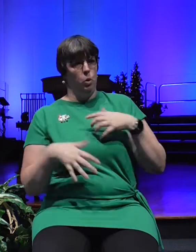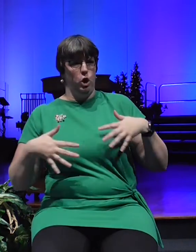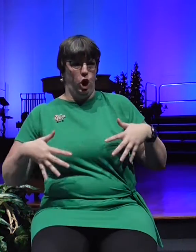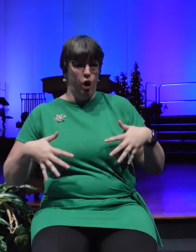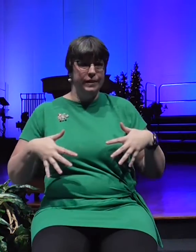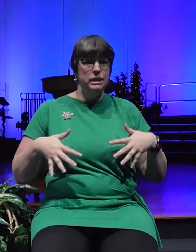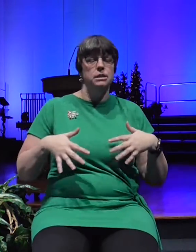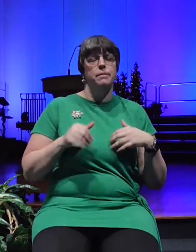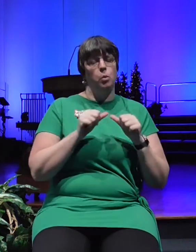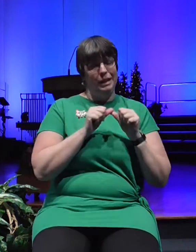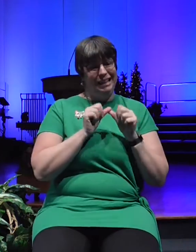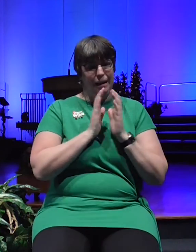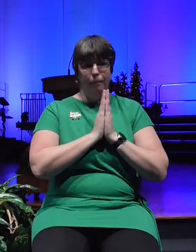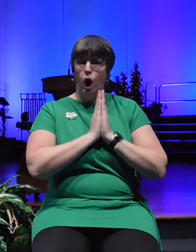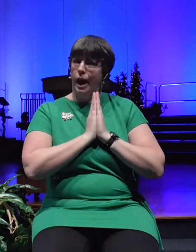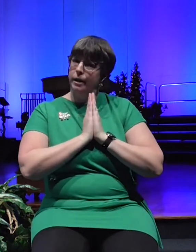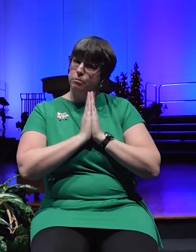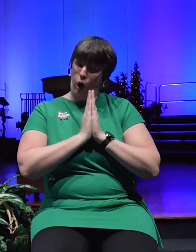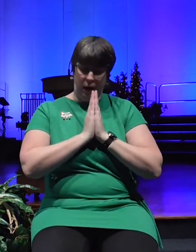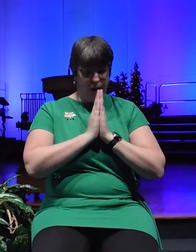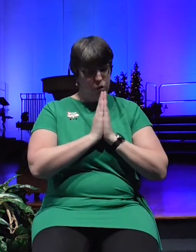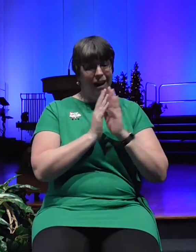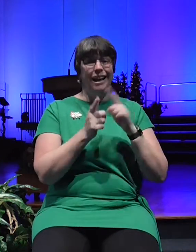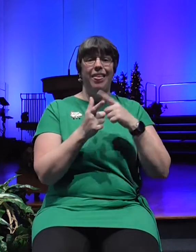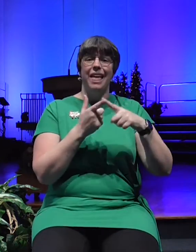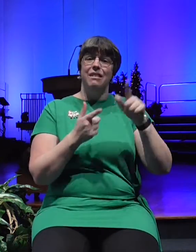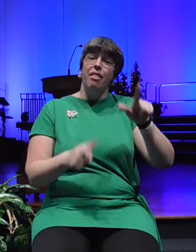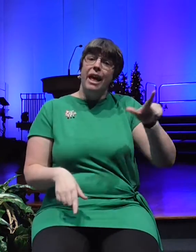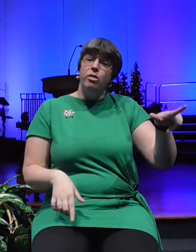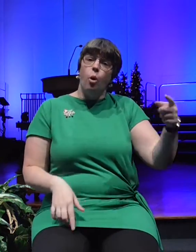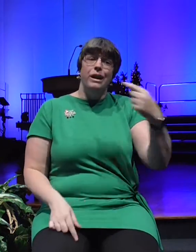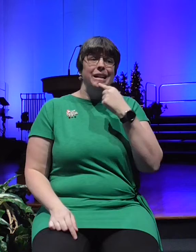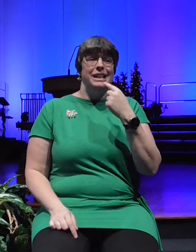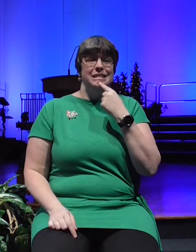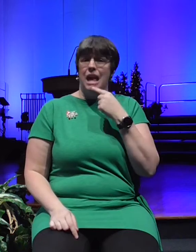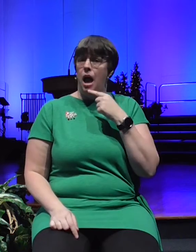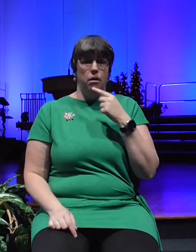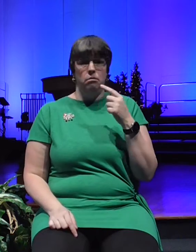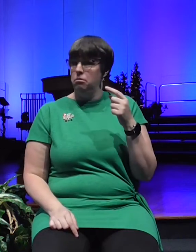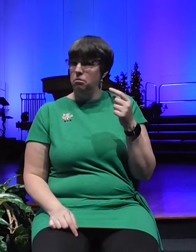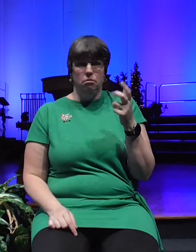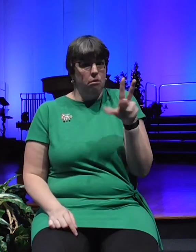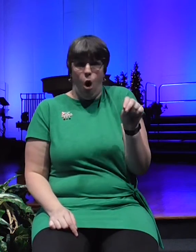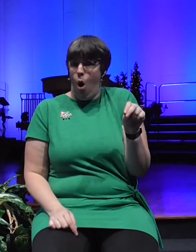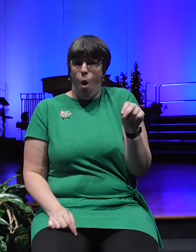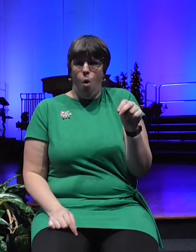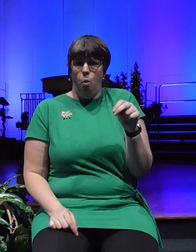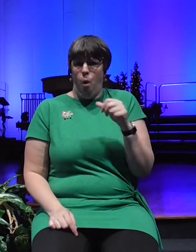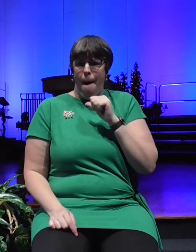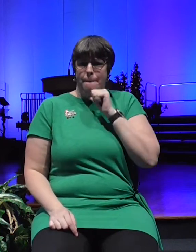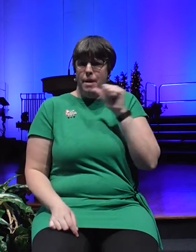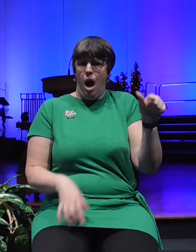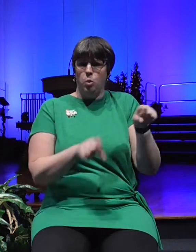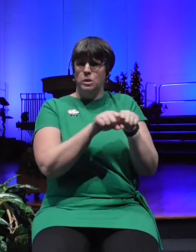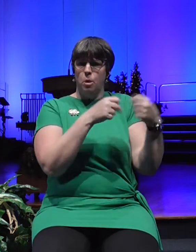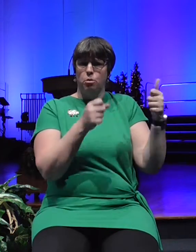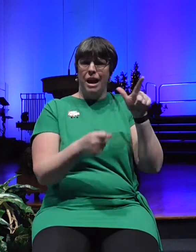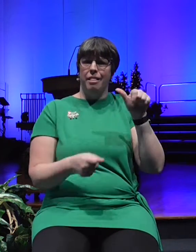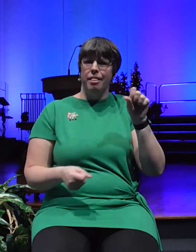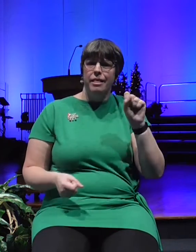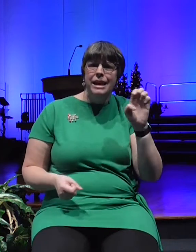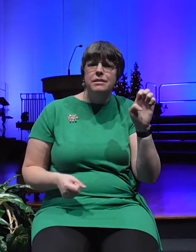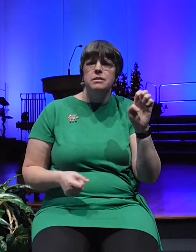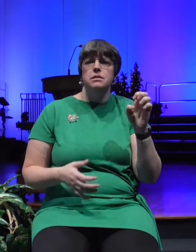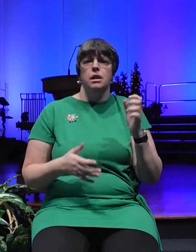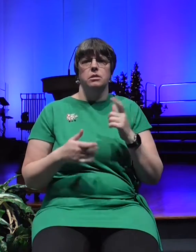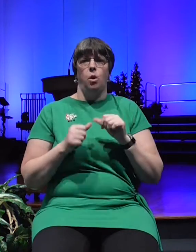bit nervous about that, but we kept praying. And then the landlord said, well, I'm not letting you out of your lease. That's not going to happen. And